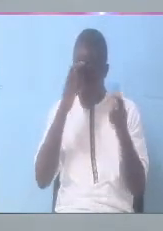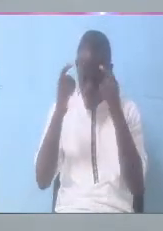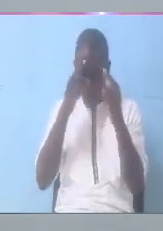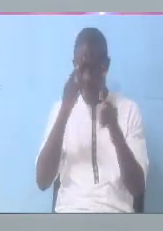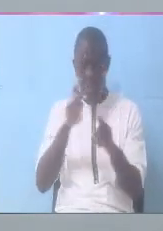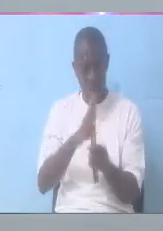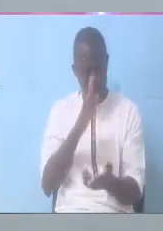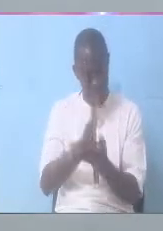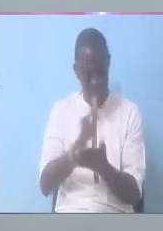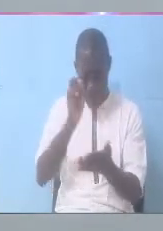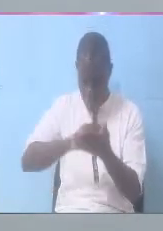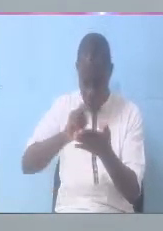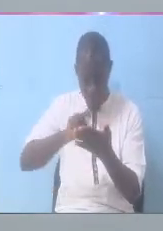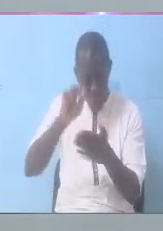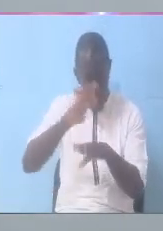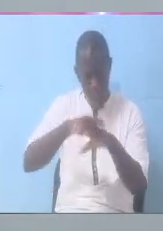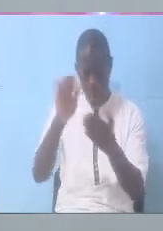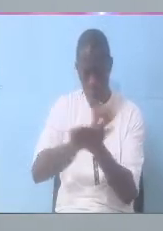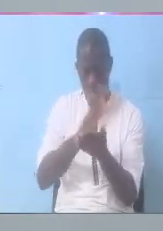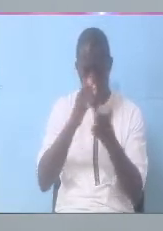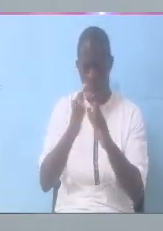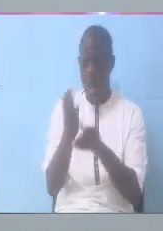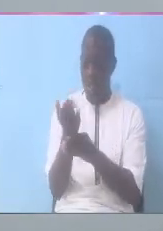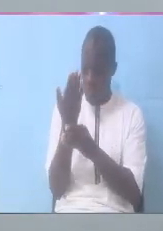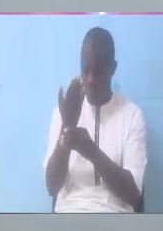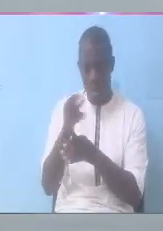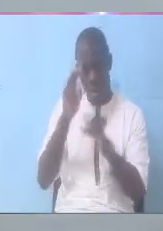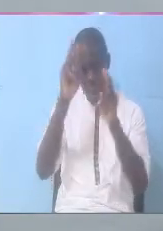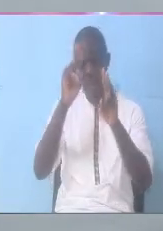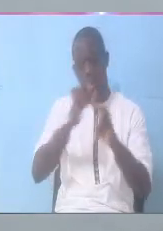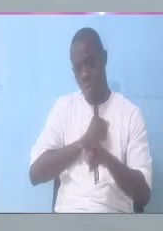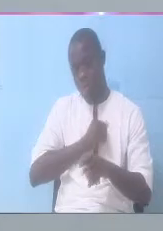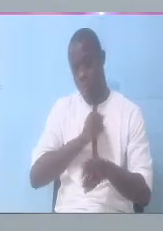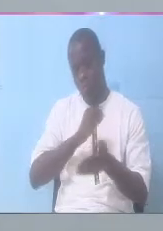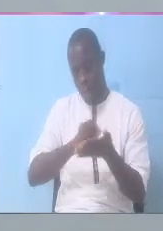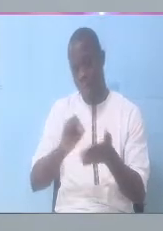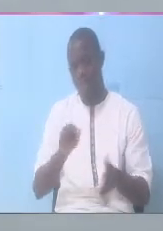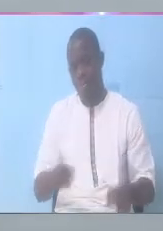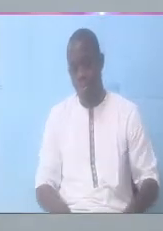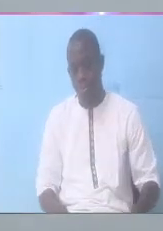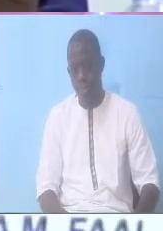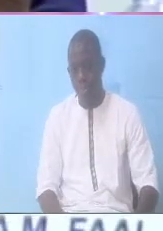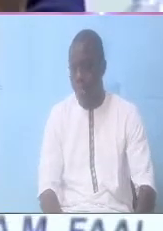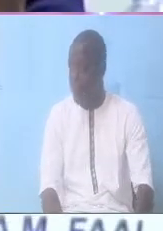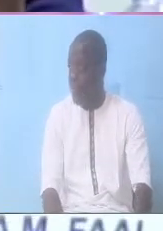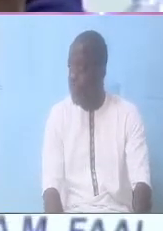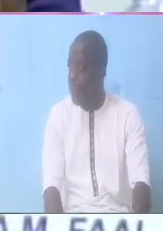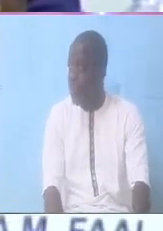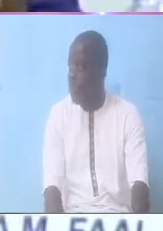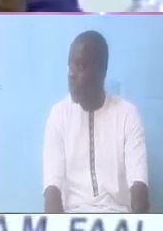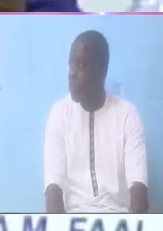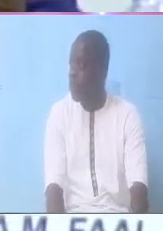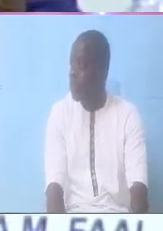dol sabe mi yalon ko memo le menu tamata ala office kono lata nyina ko nyimma la safero.